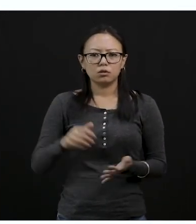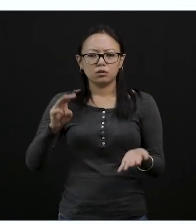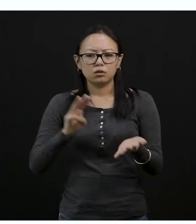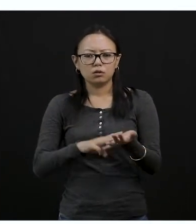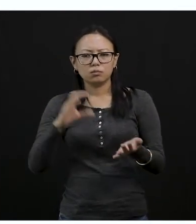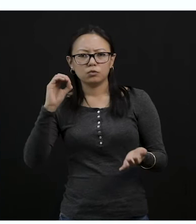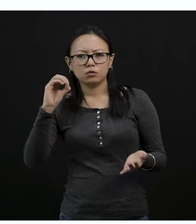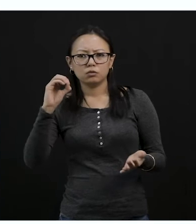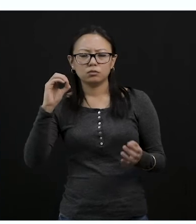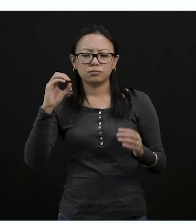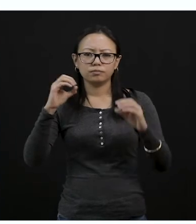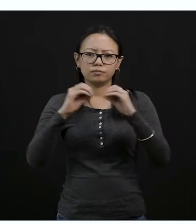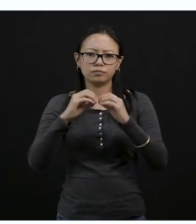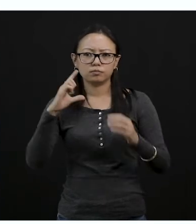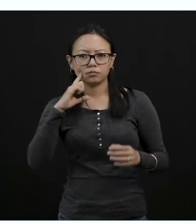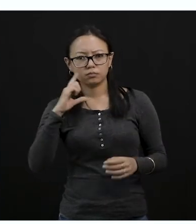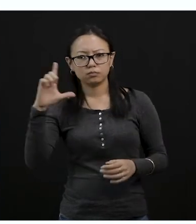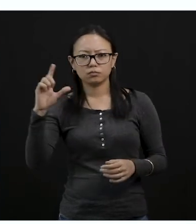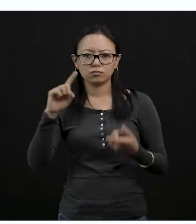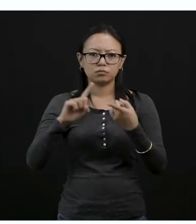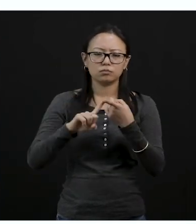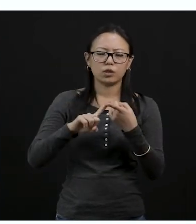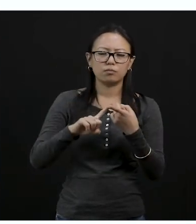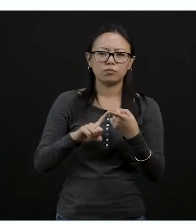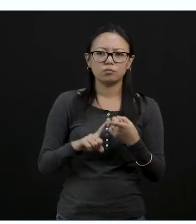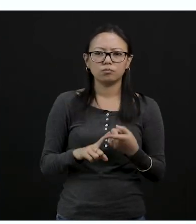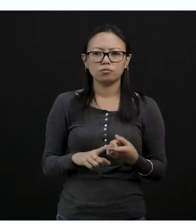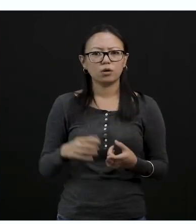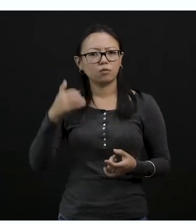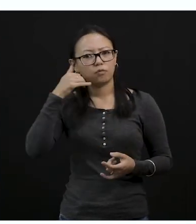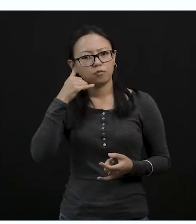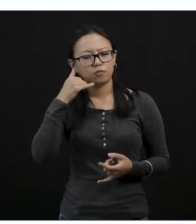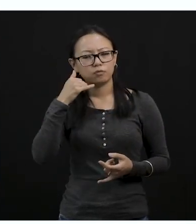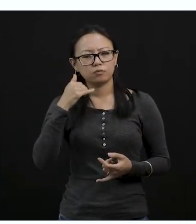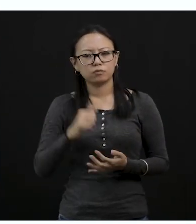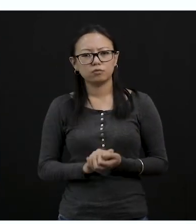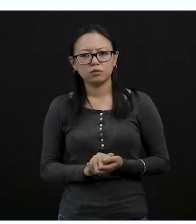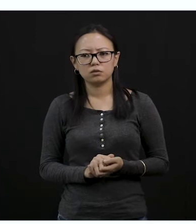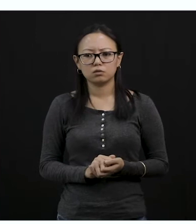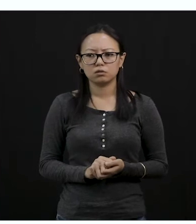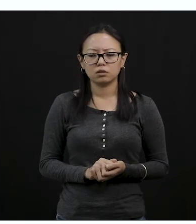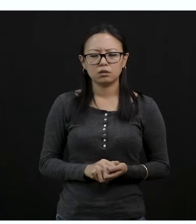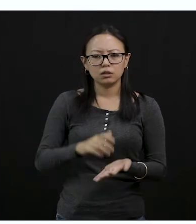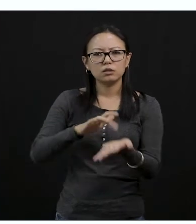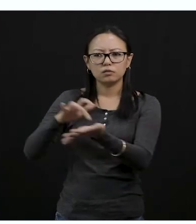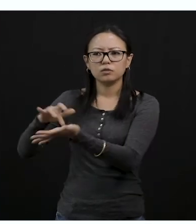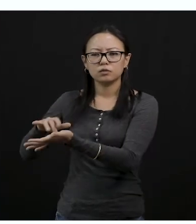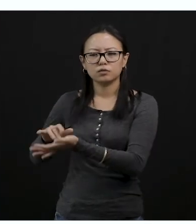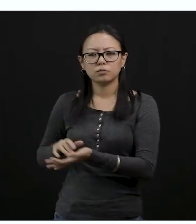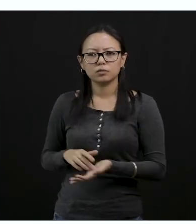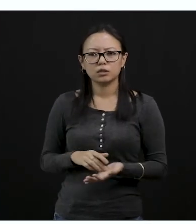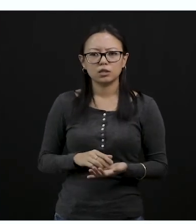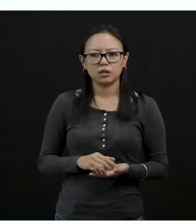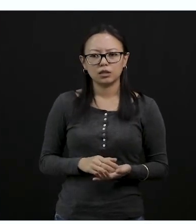right? Telephones, it needs some wire, and sometimes when there is bad connection, we have to go and check all the wires. We